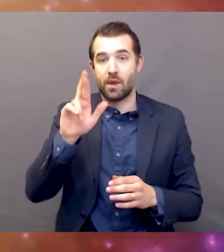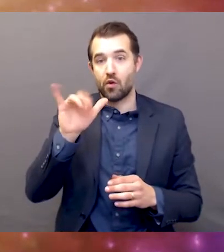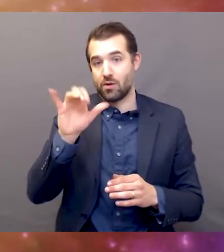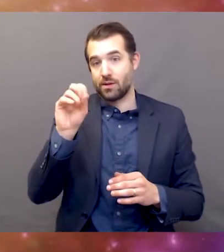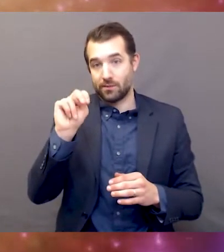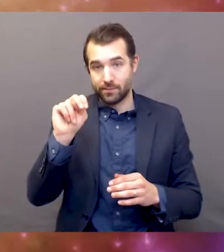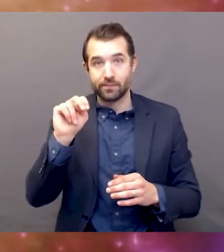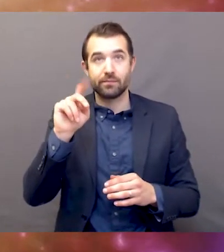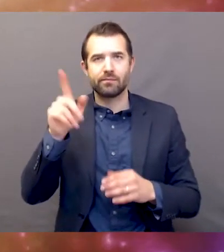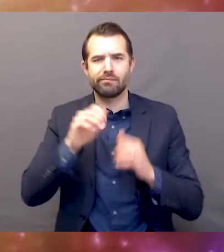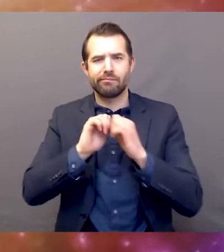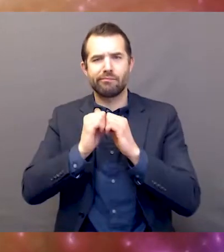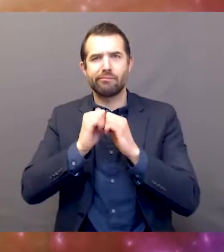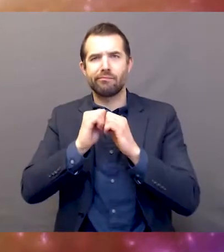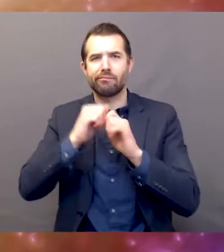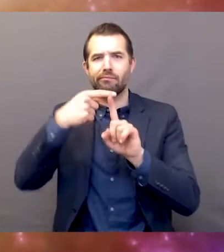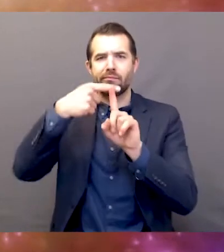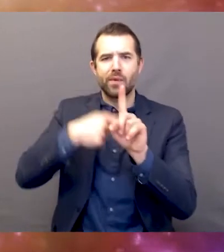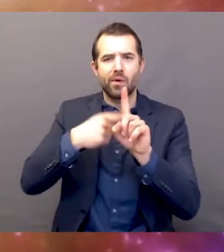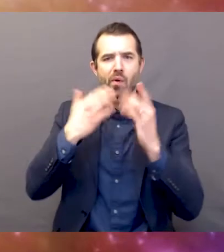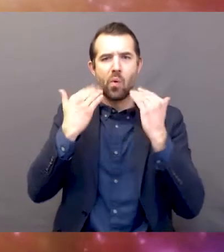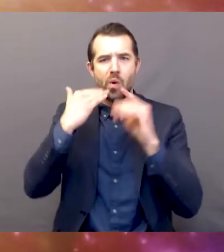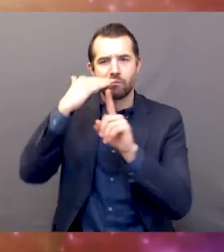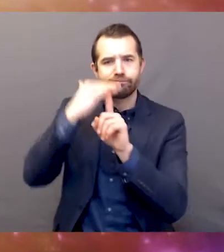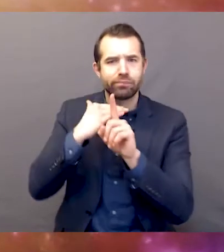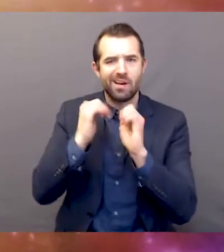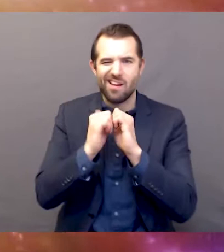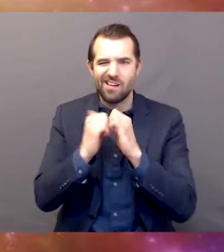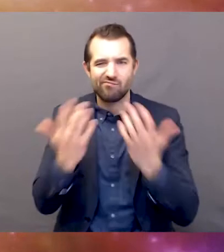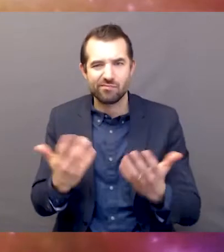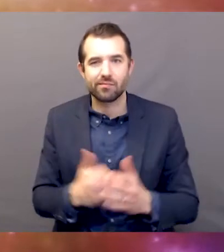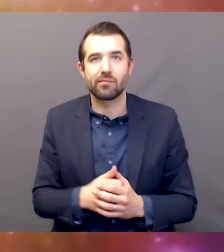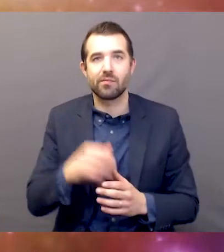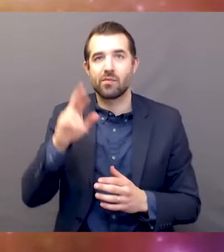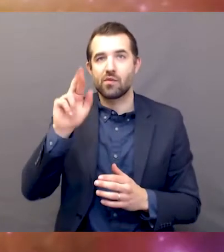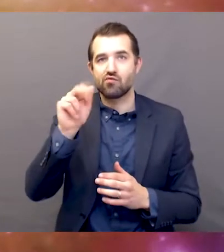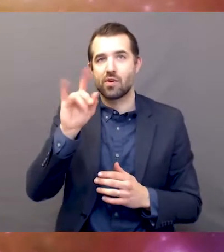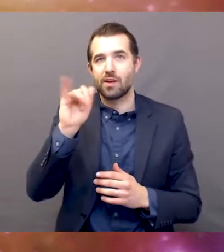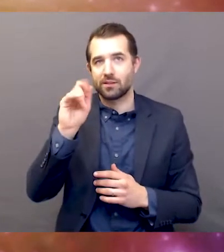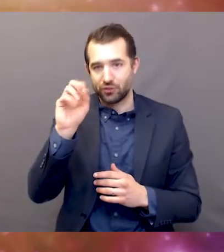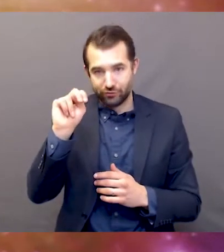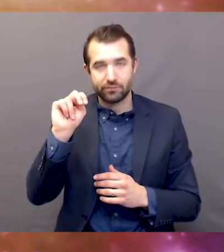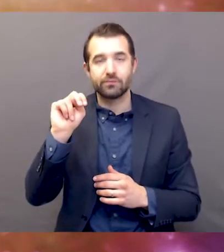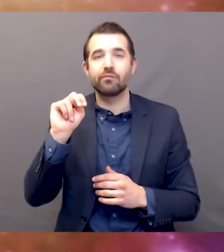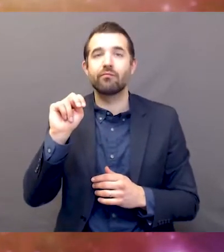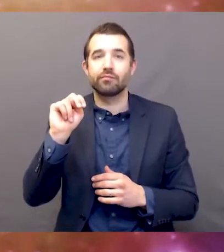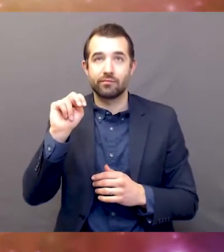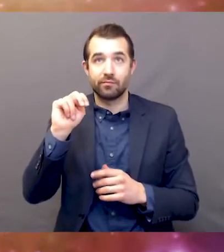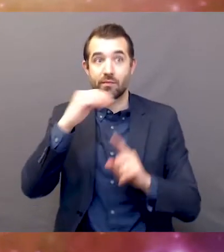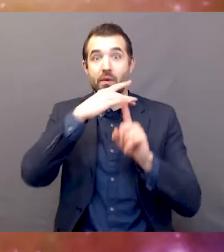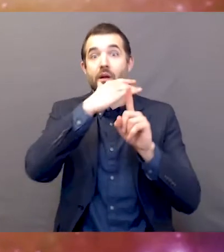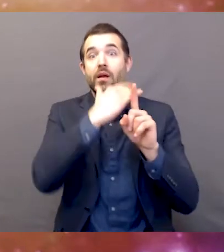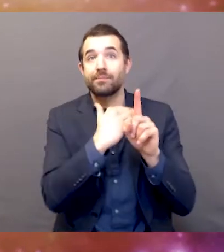the normal matter, cools by radiation. This allows these smaller mass systems to condense, become denser, and then to fragment, to break